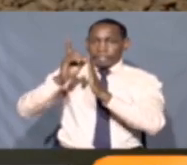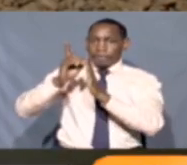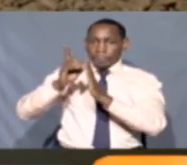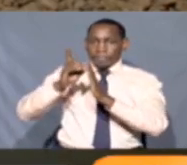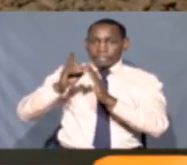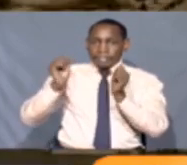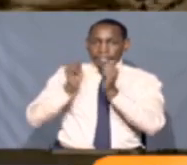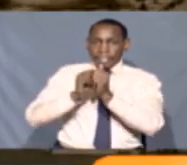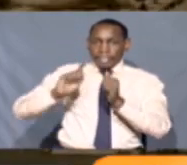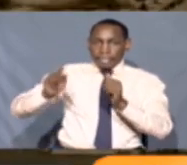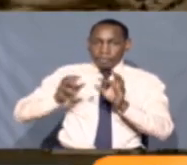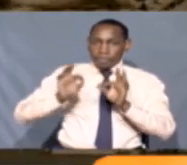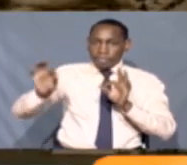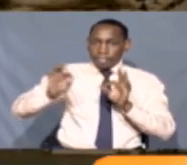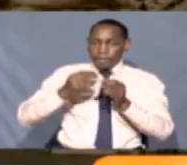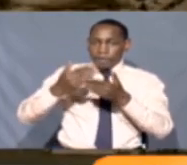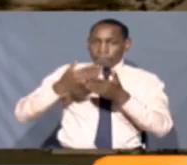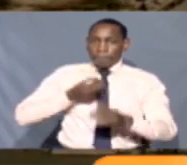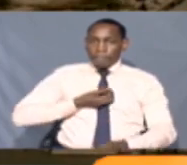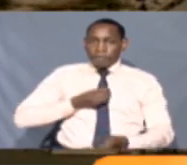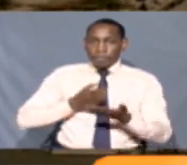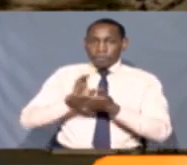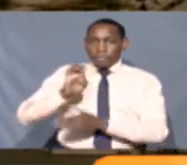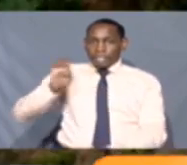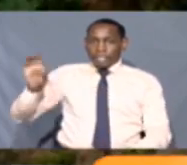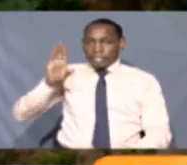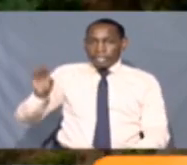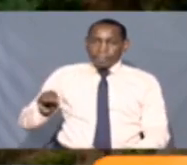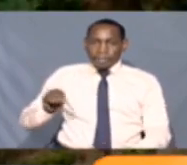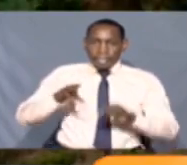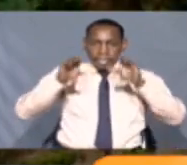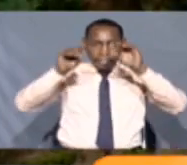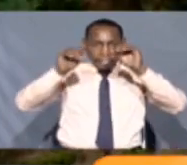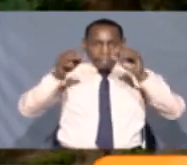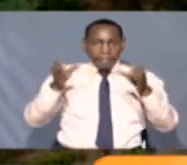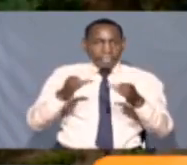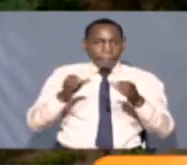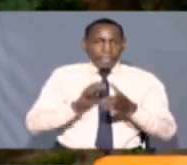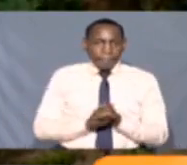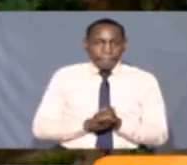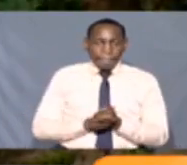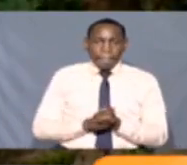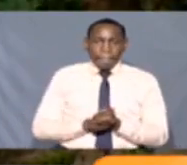development sits on 10,000 acres formerly owned by the East African Portland Cement Company.